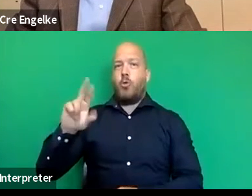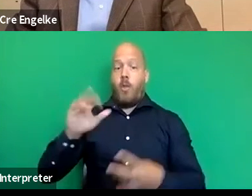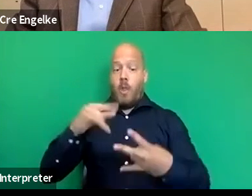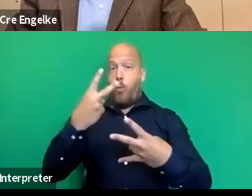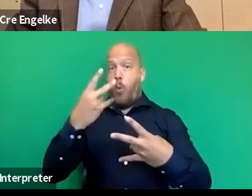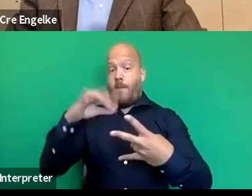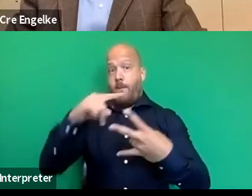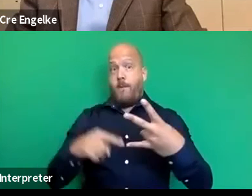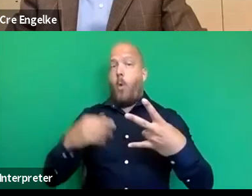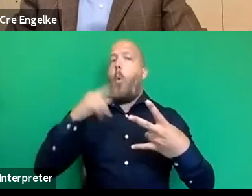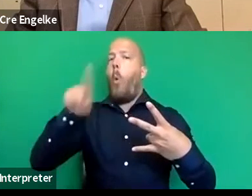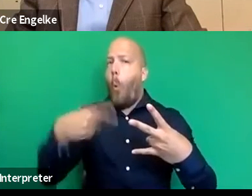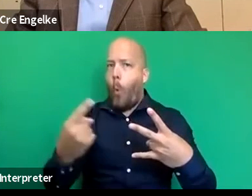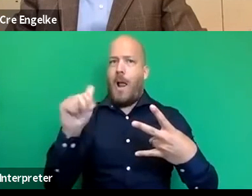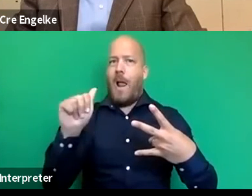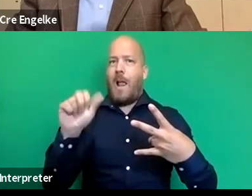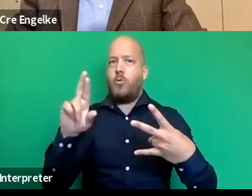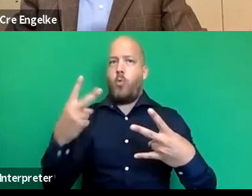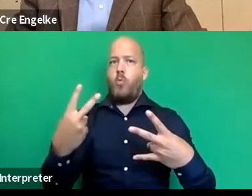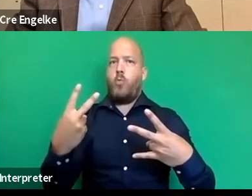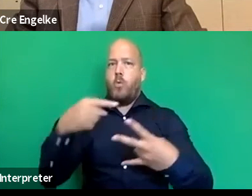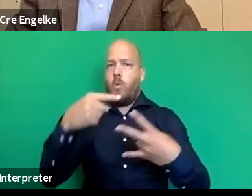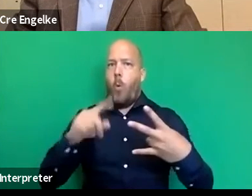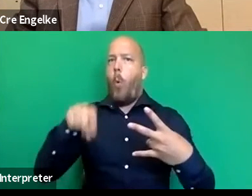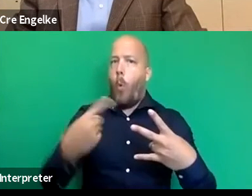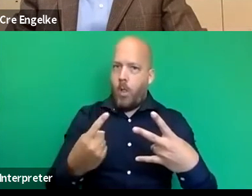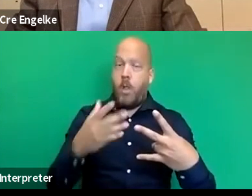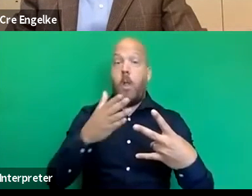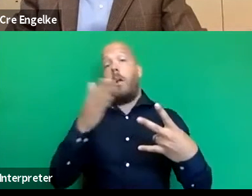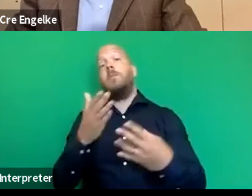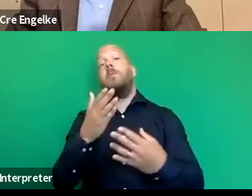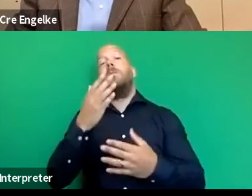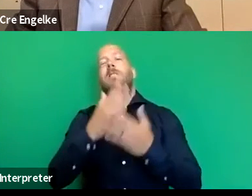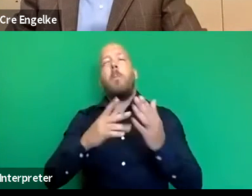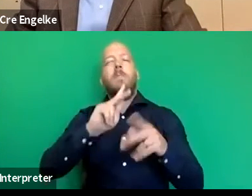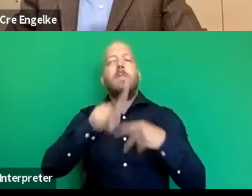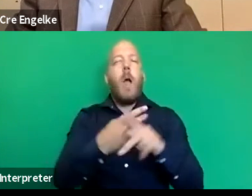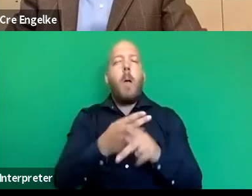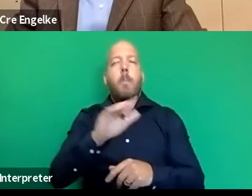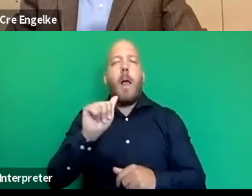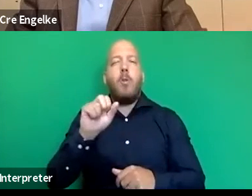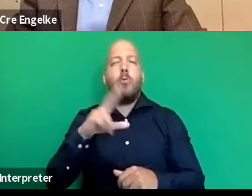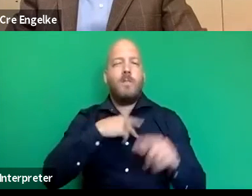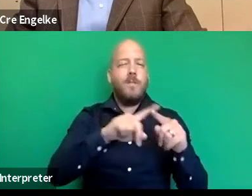of them use a hybrid model of some sort. Very good, thank you,